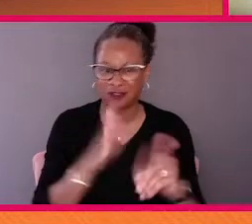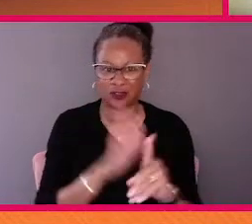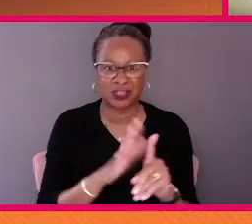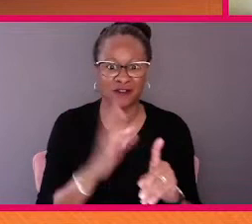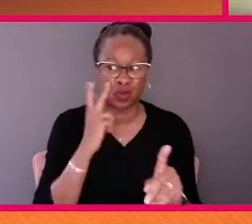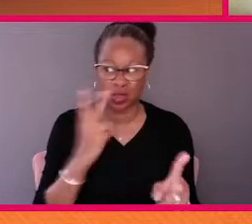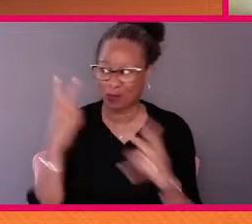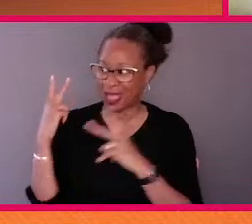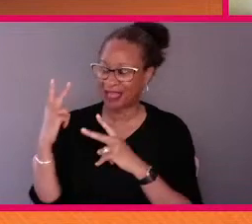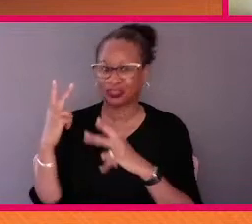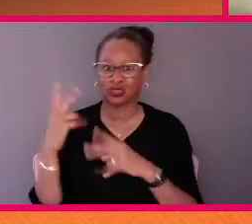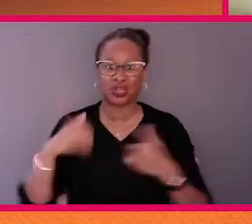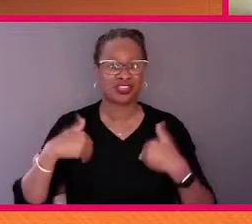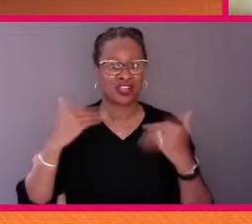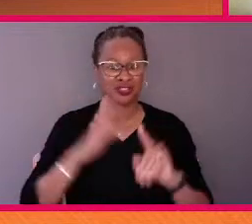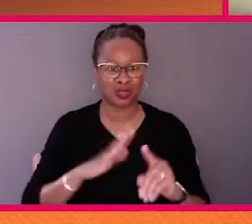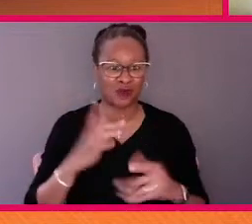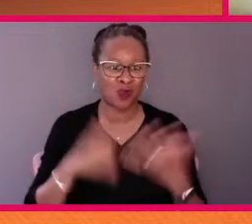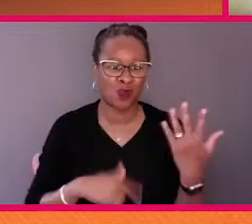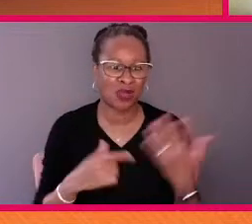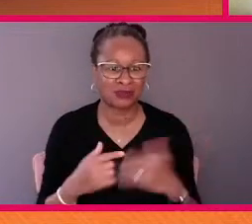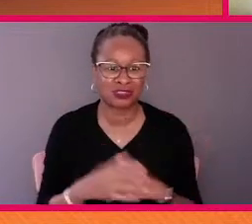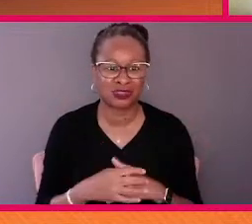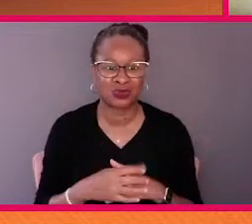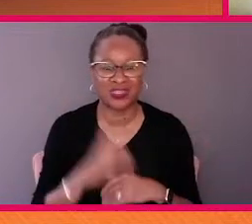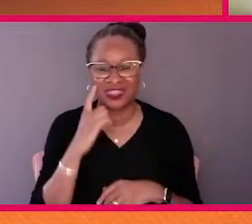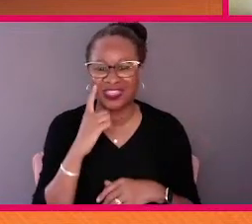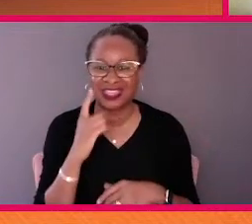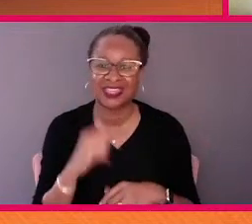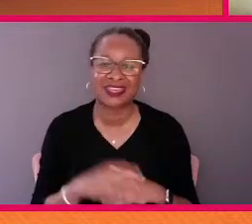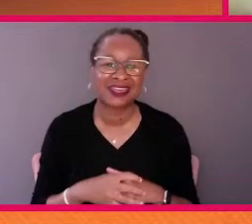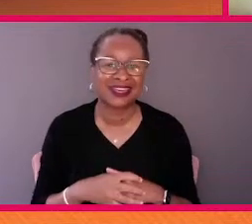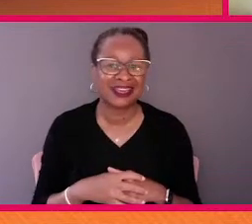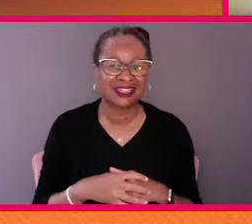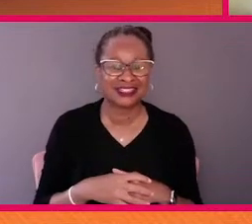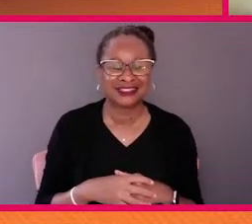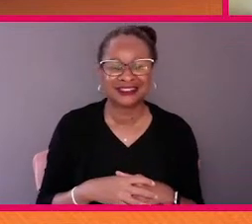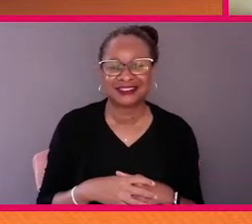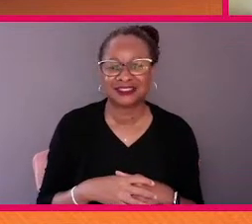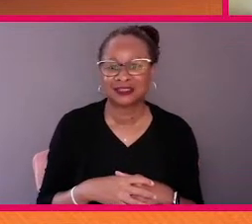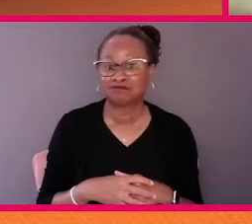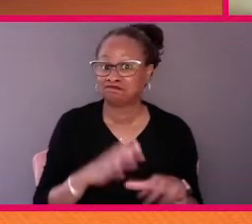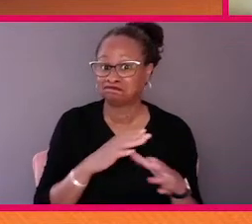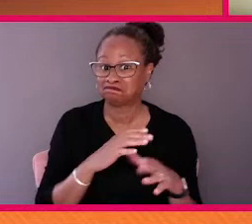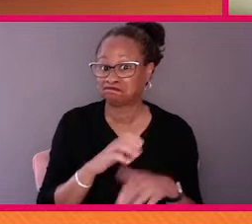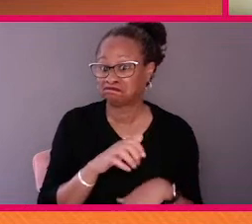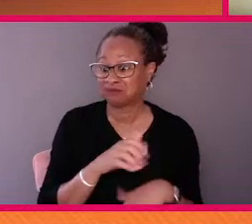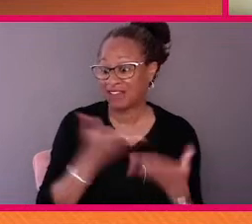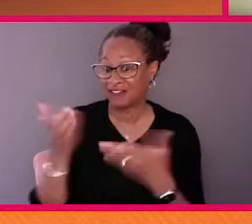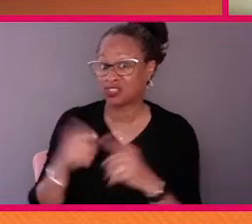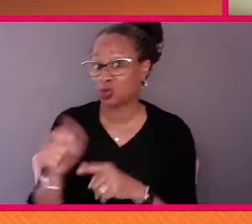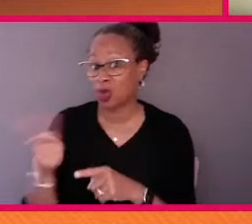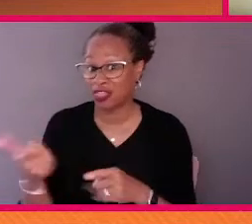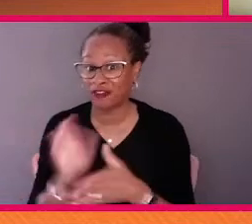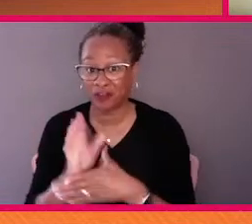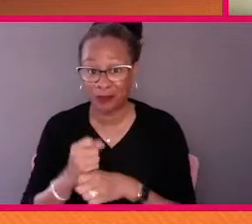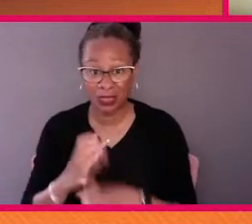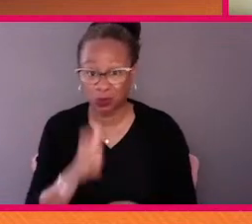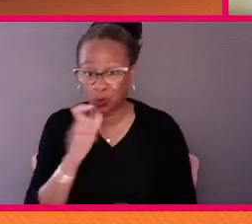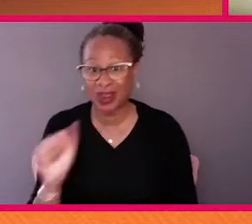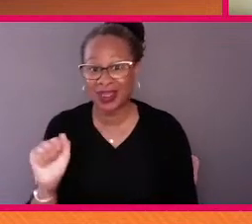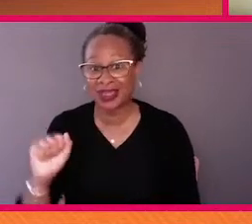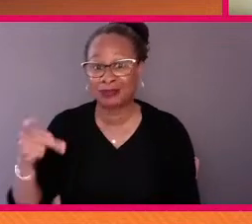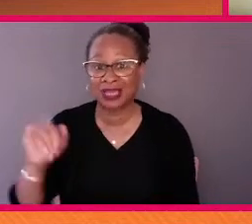you know now? So both, what advice would you give AAPI filmmakers, and what advice would you give yourself?